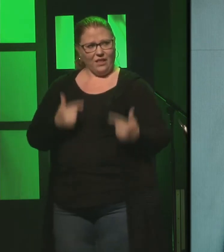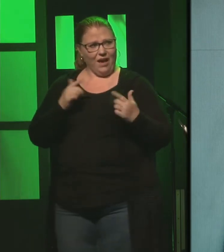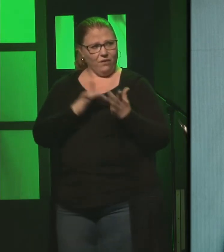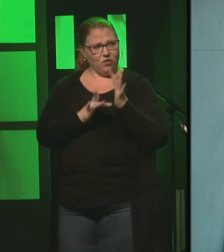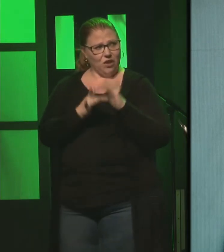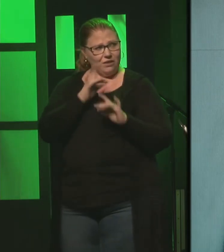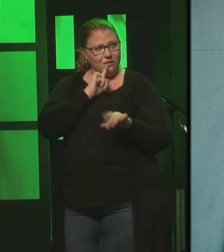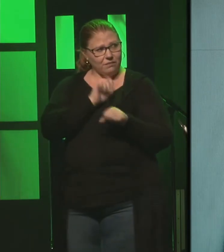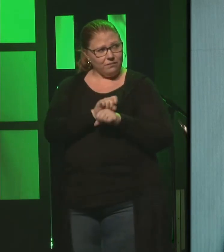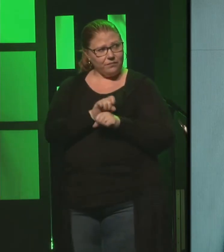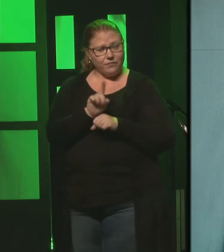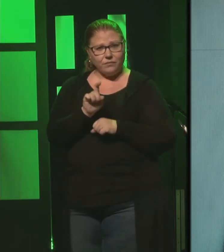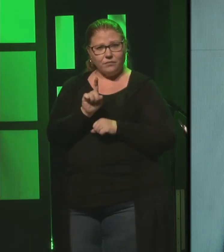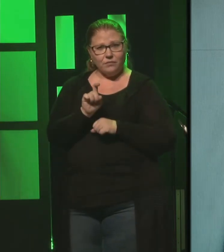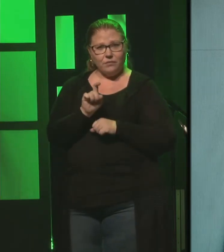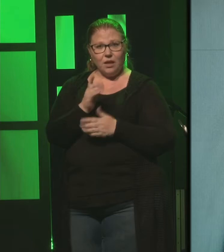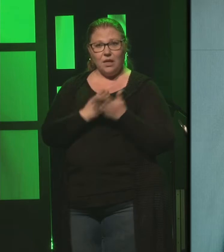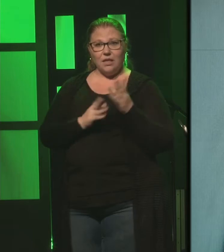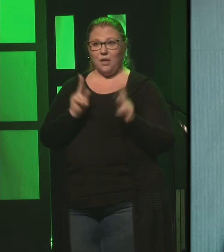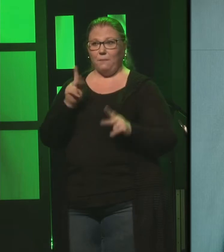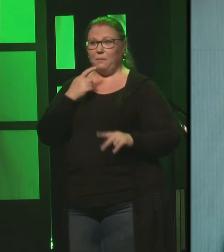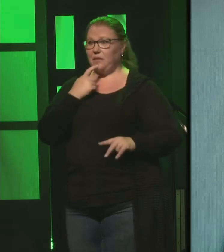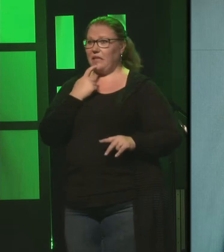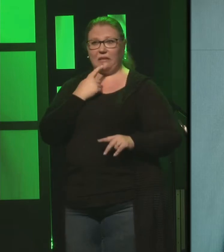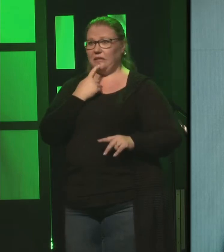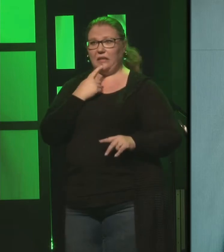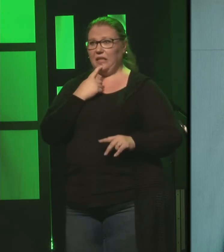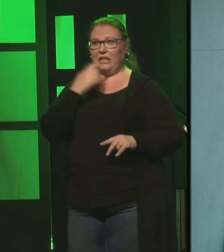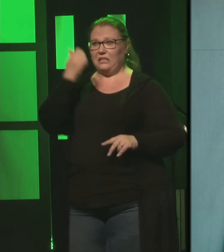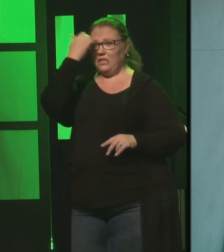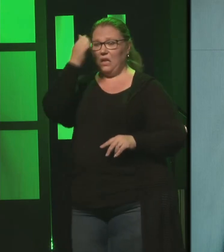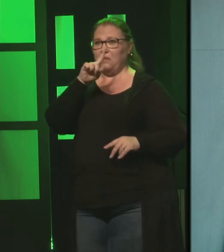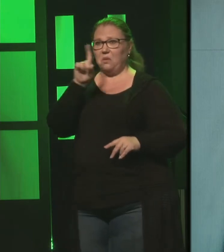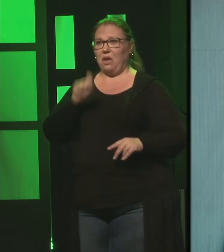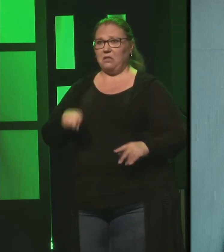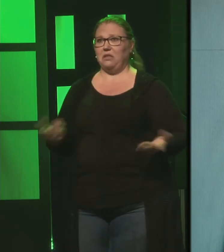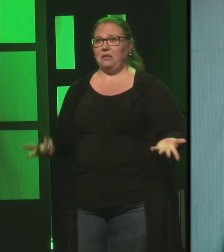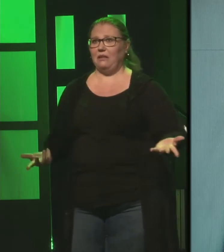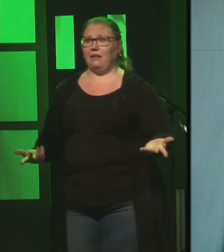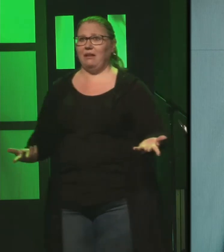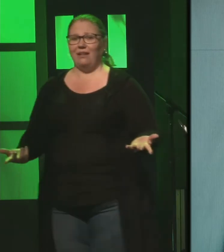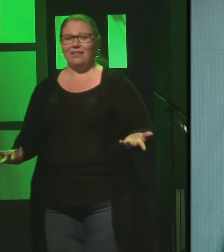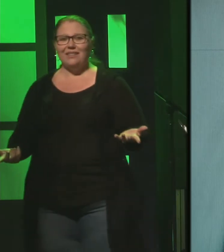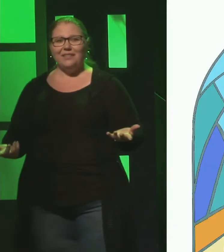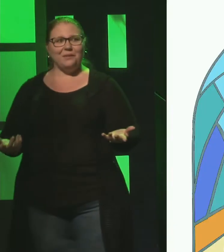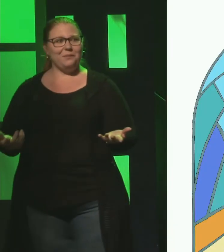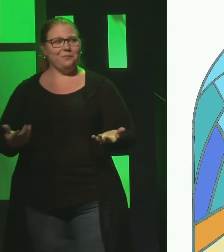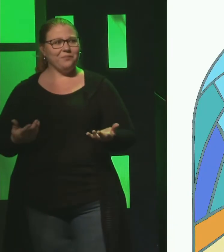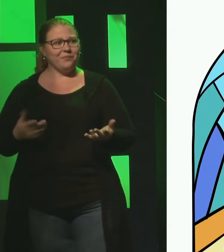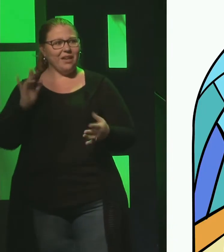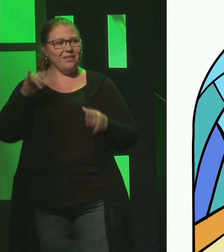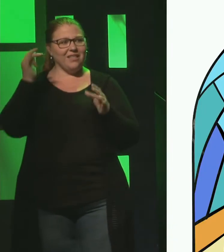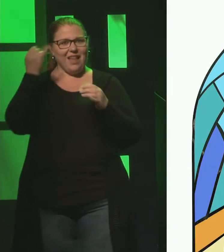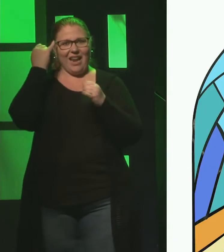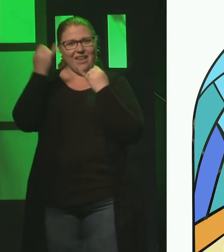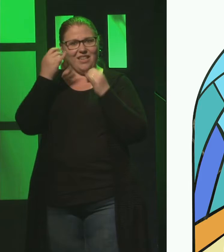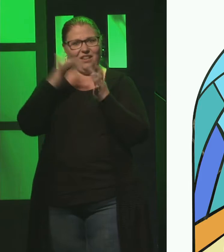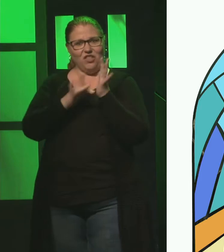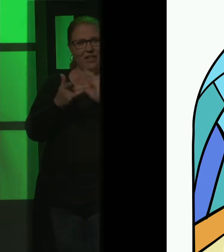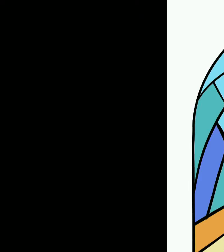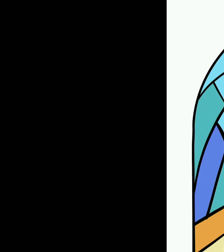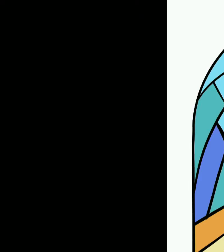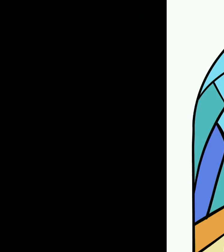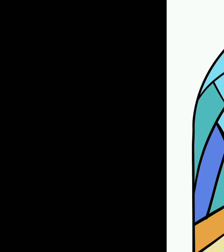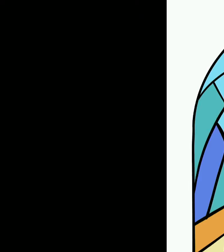Jesus? Like, some of you are shaking your head right now. Like, Ryan, that's the dumbest question you've ever asked us. Like, does this image of Jesus make any sense to